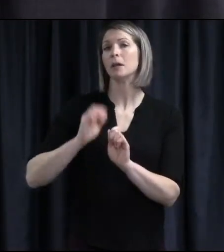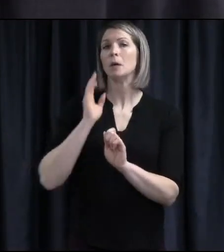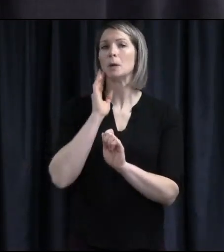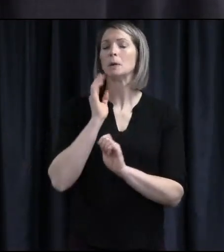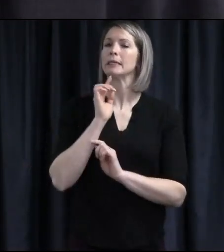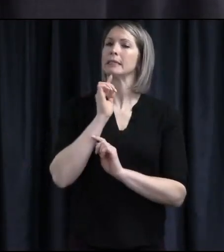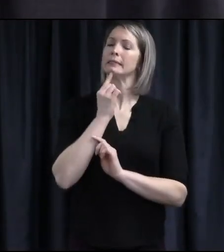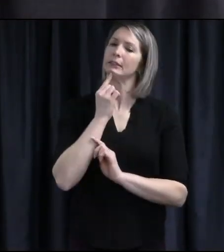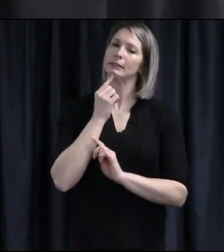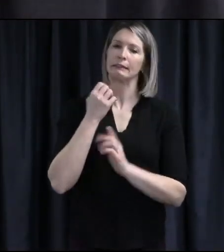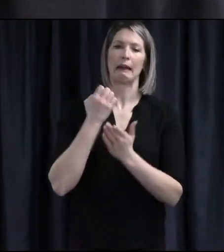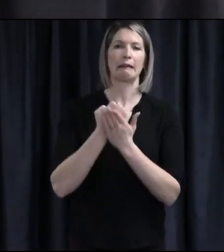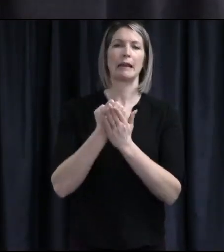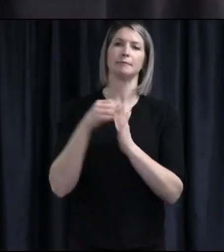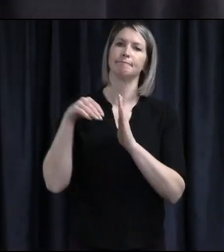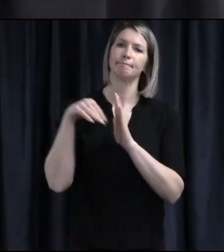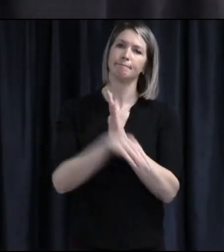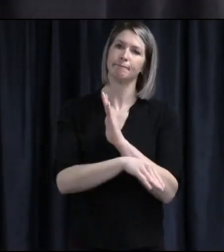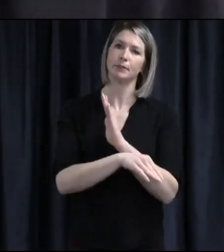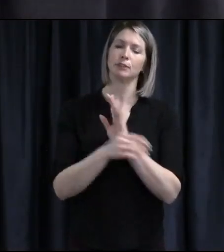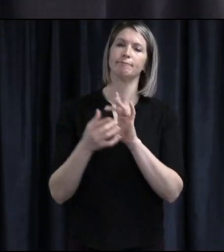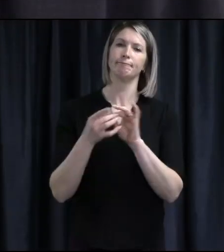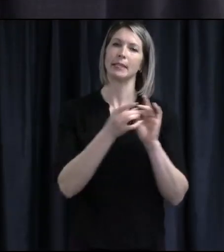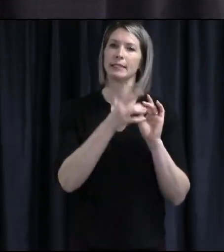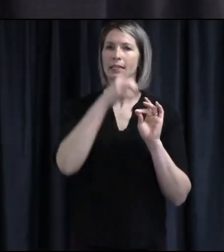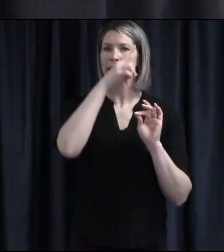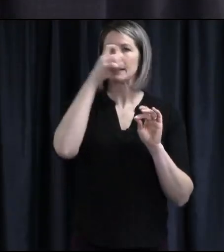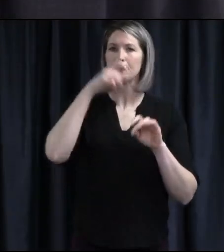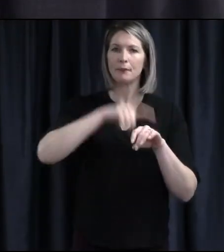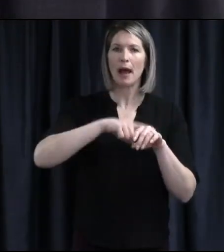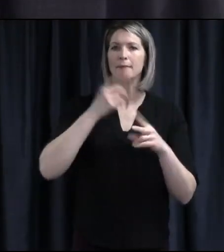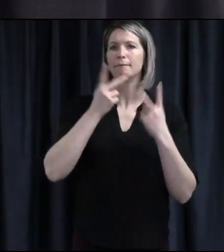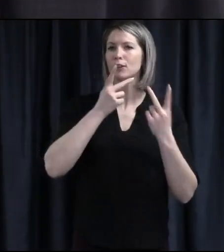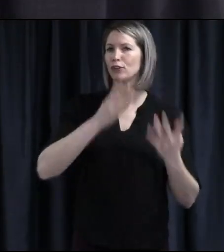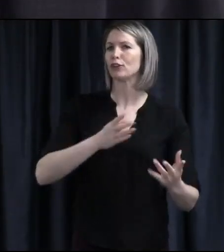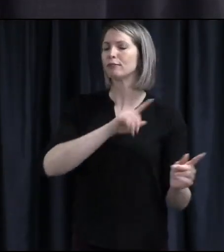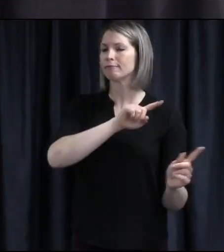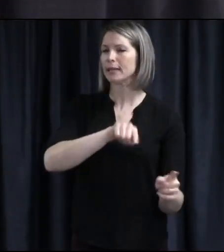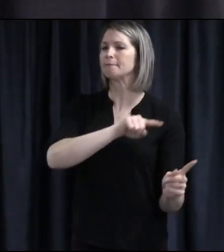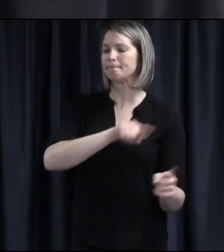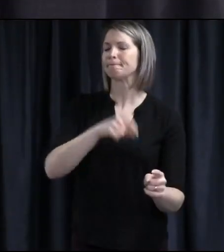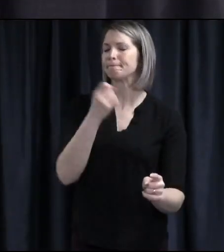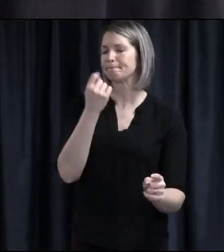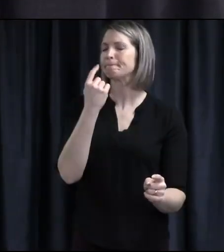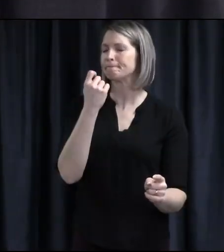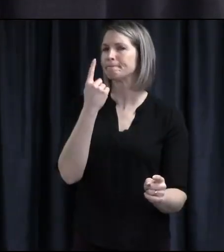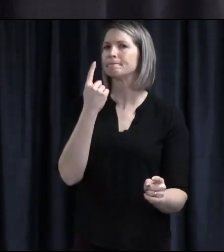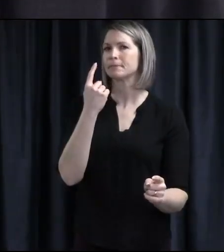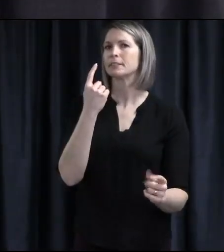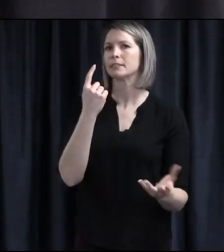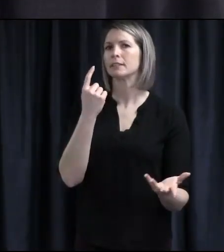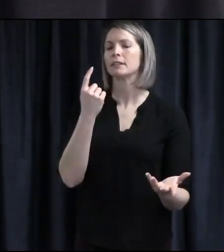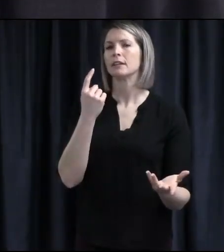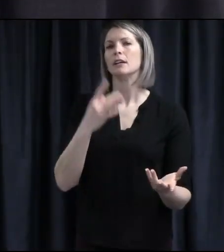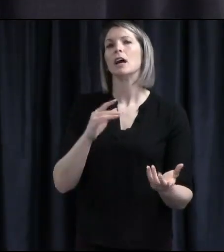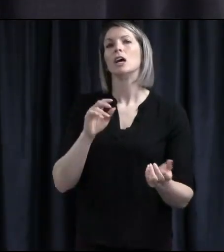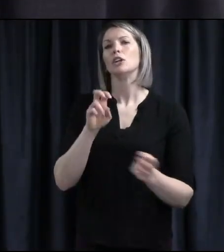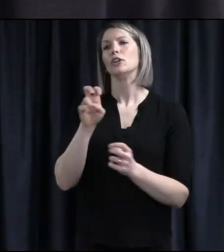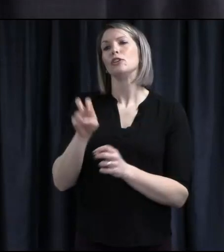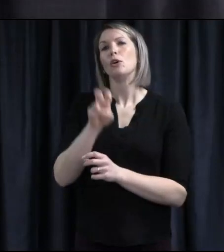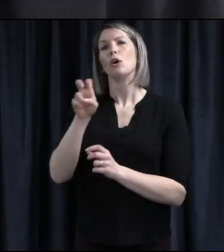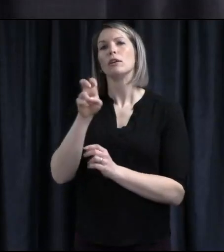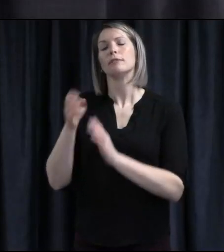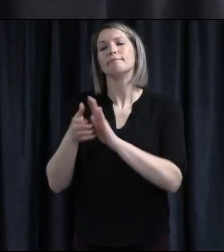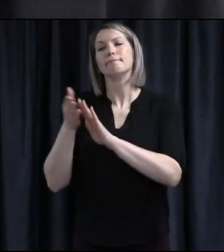profound, but it's important for us as a province to work together, and it's important for us as a province to be able to support those tourism operators,